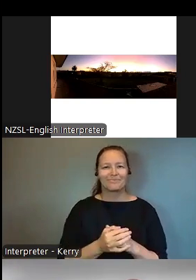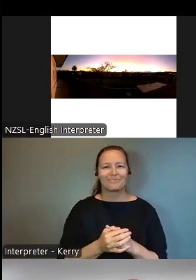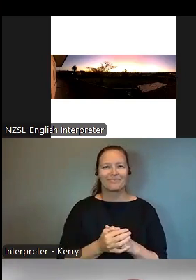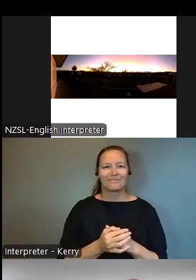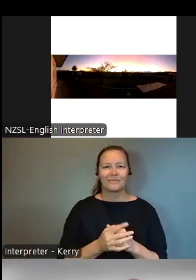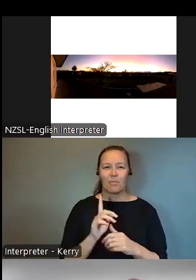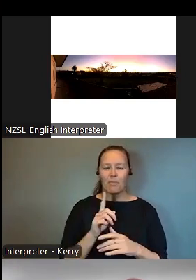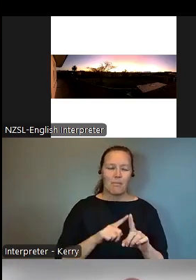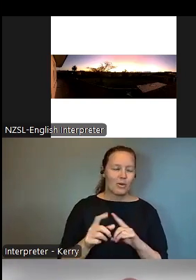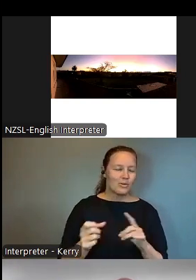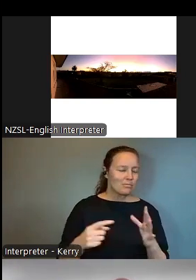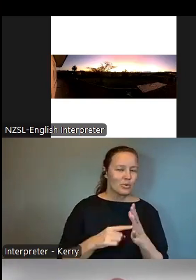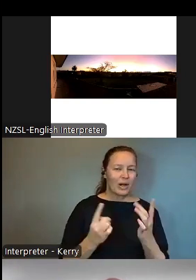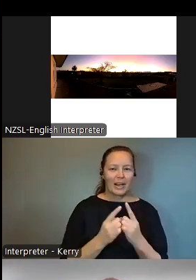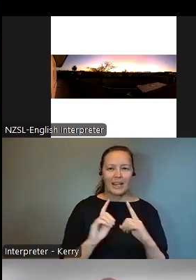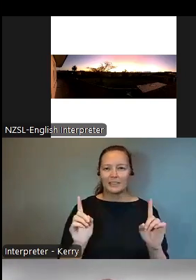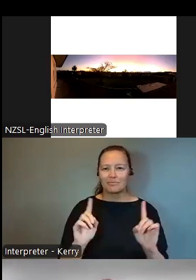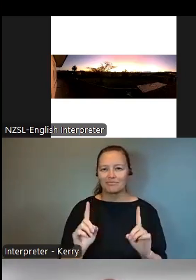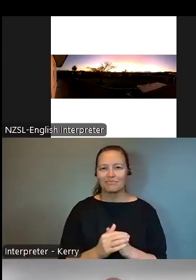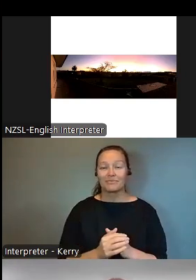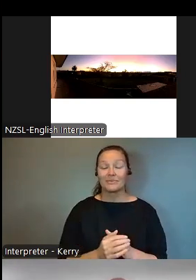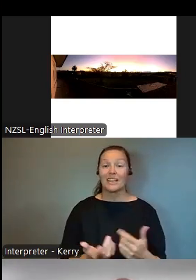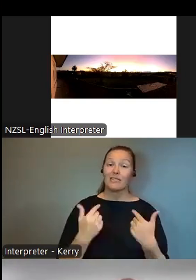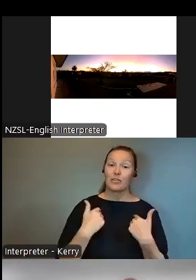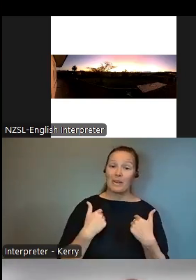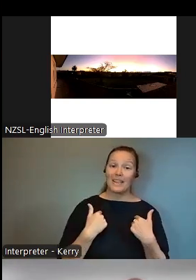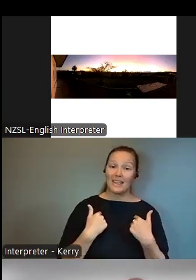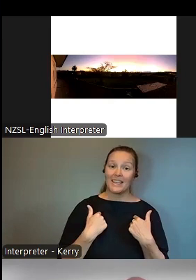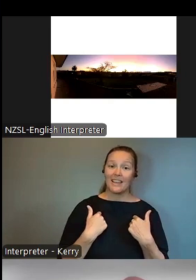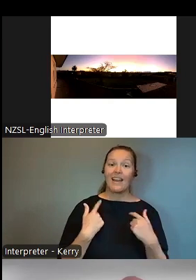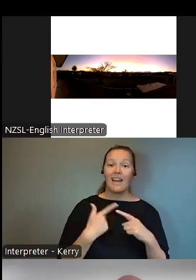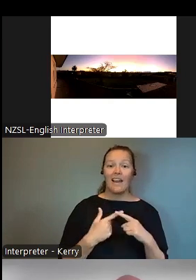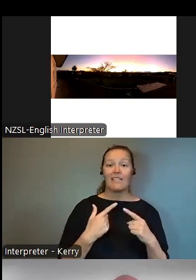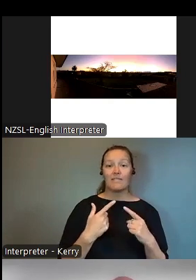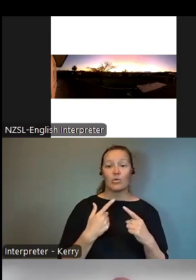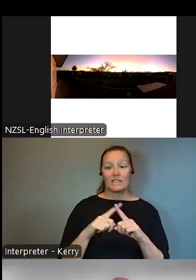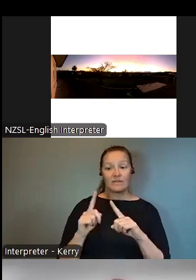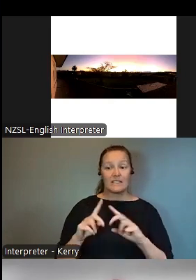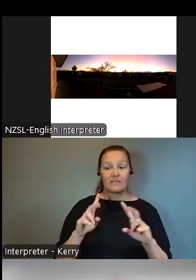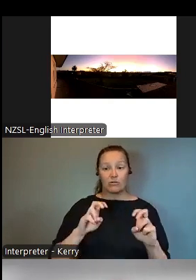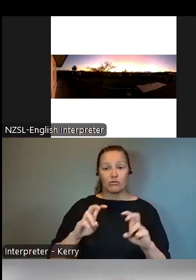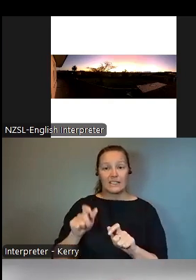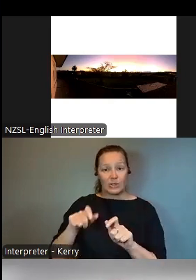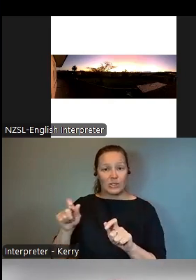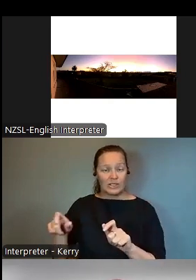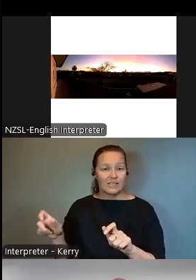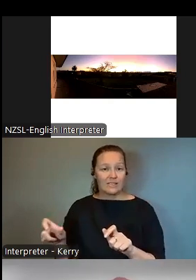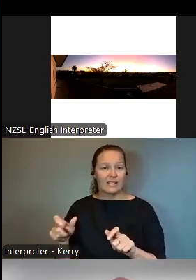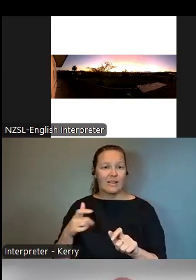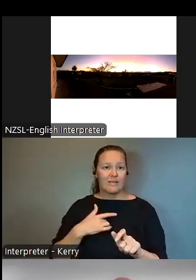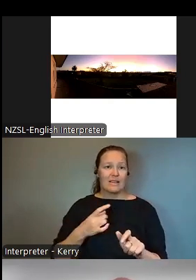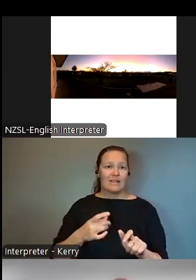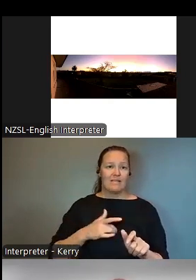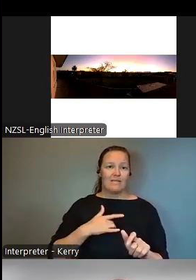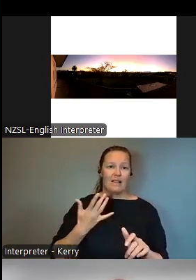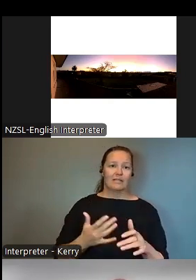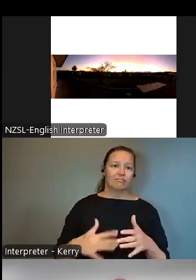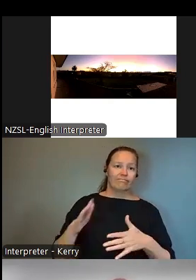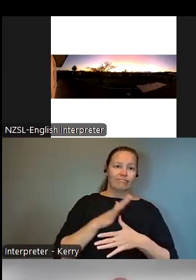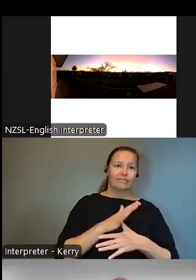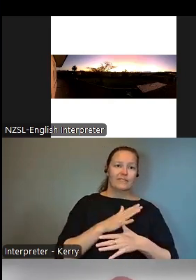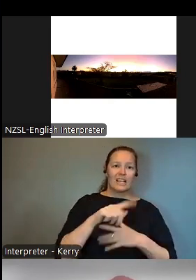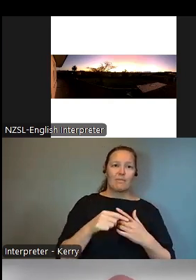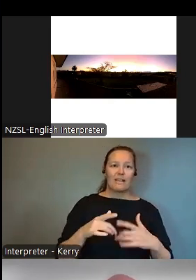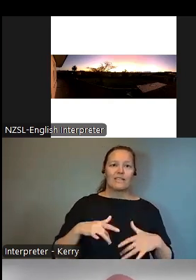is most important? For me and for a range of researchers, it's the idea of a sense of